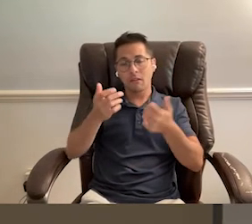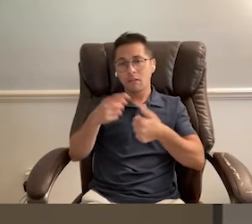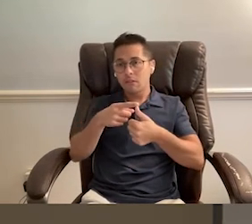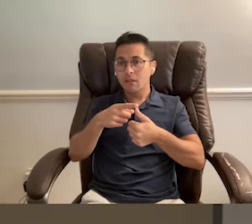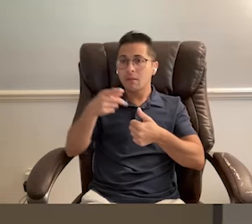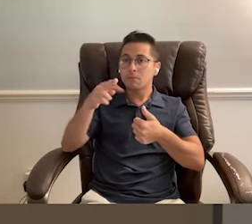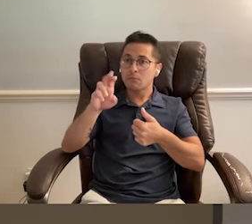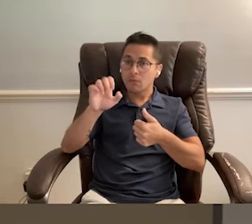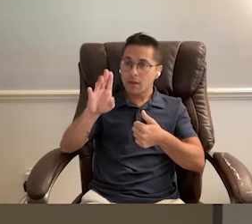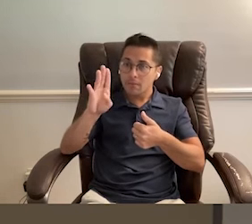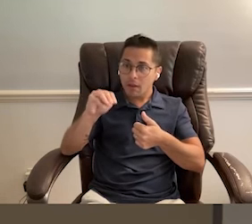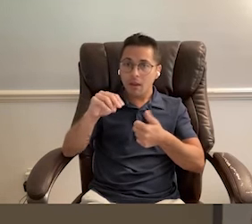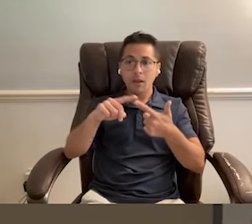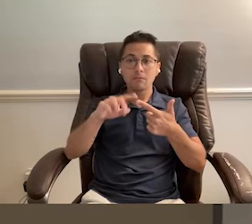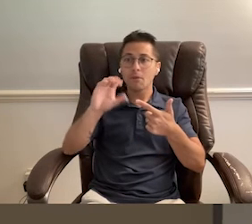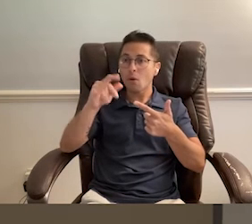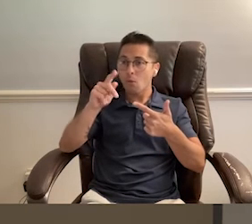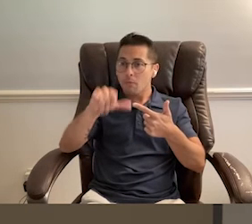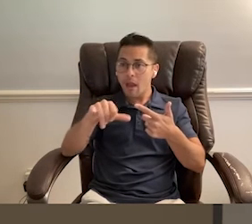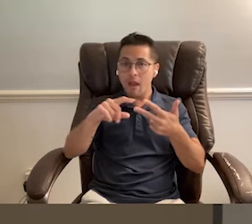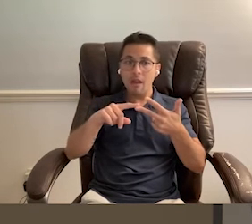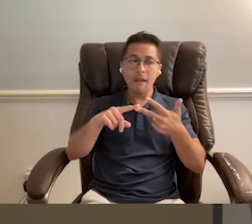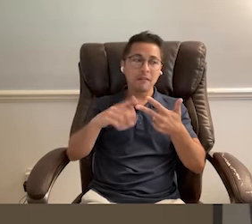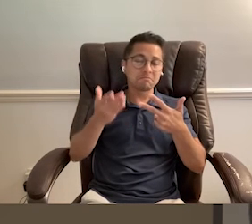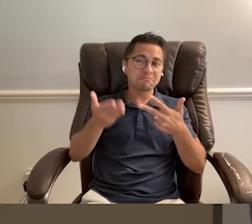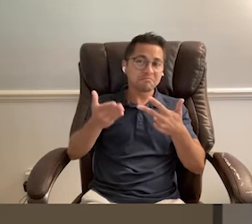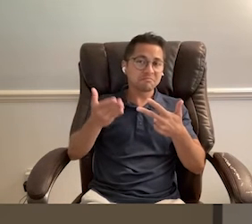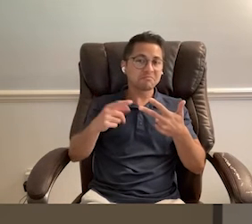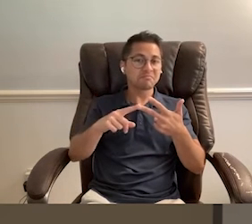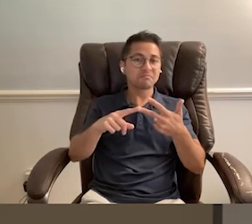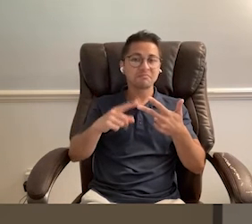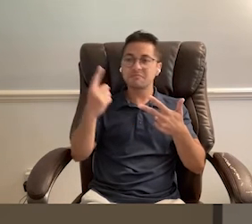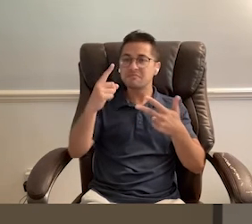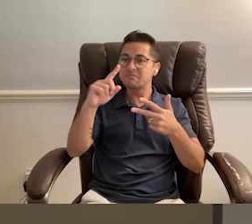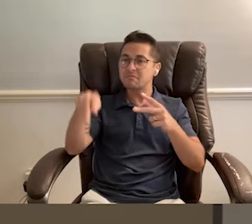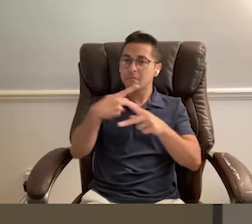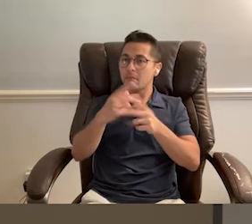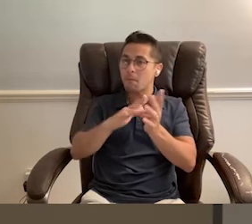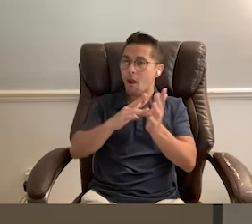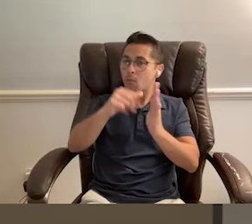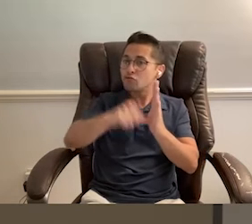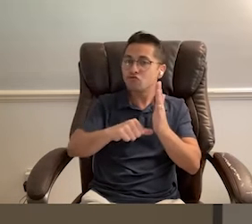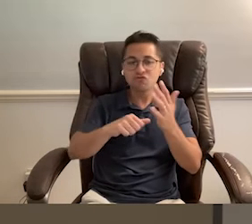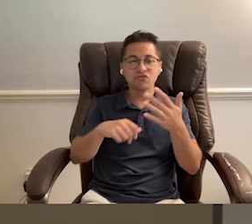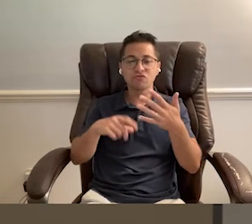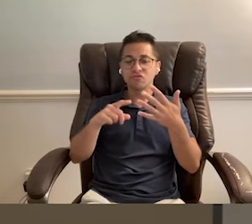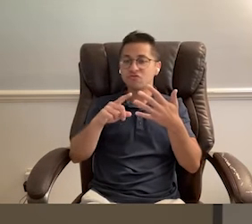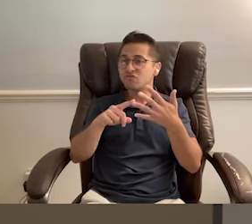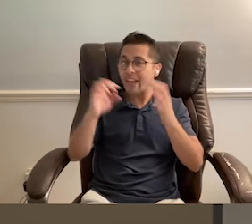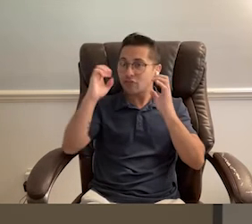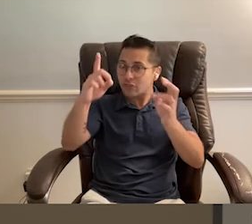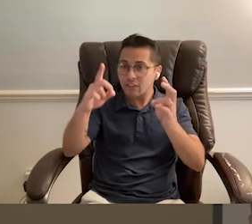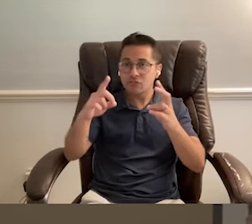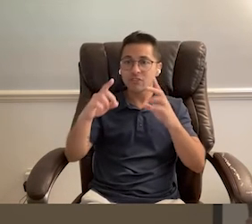maybe a copay, maybe some kind of medical procedure, education, anything for